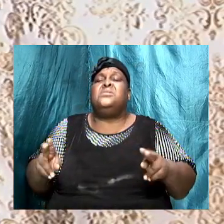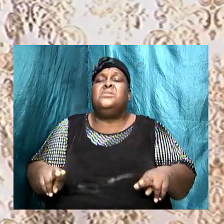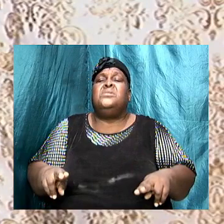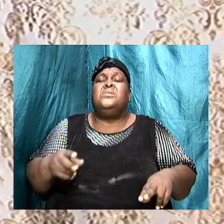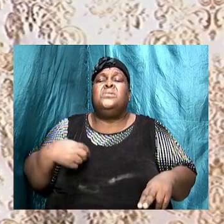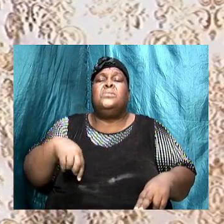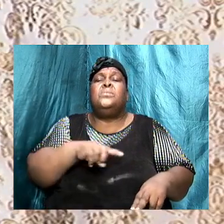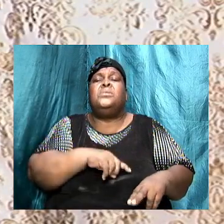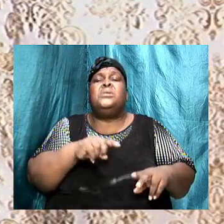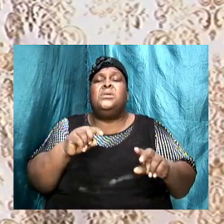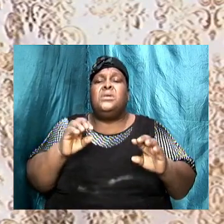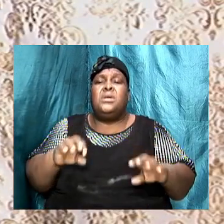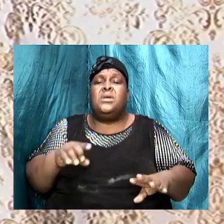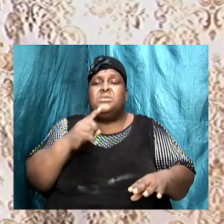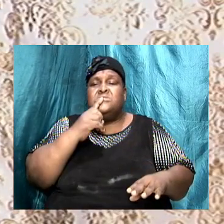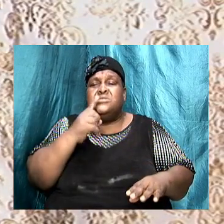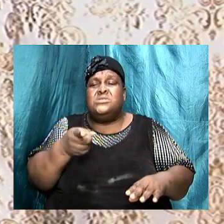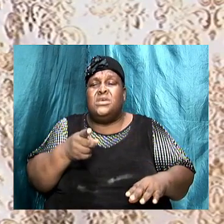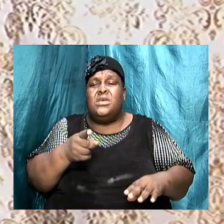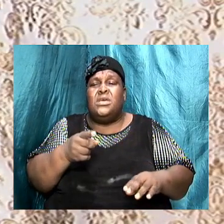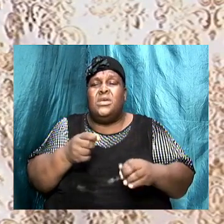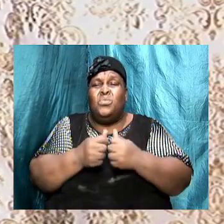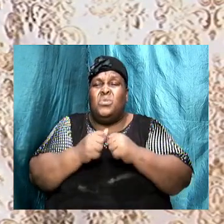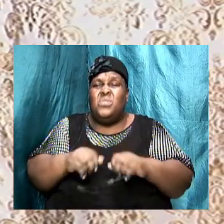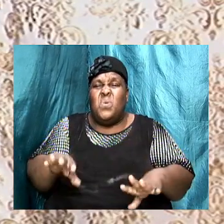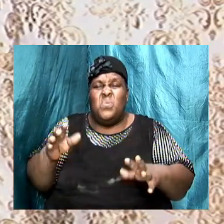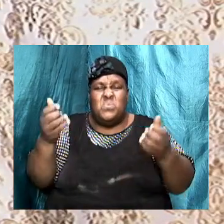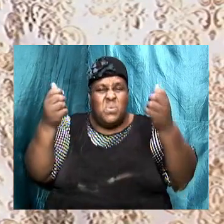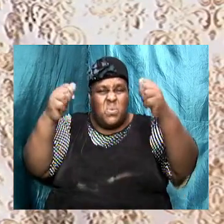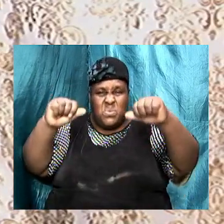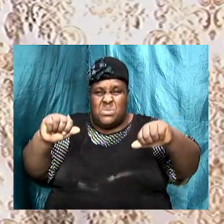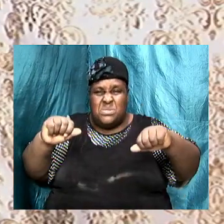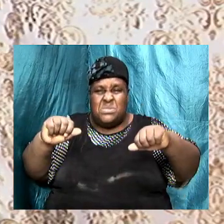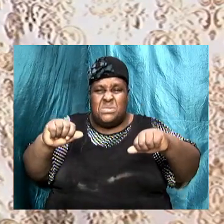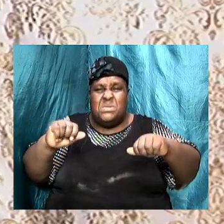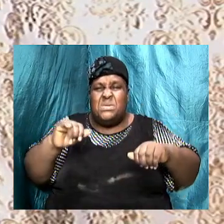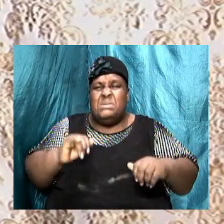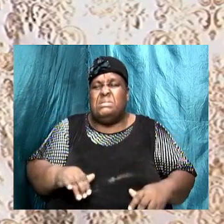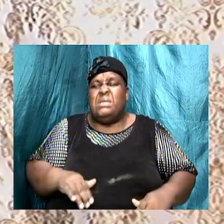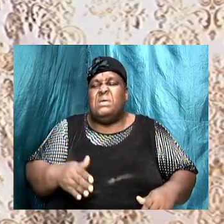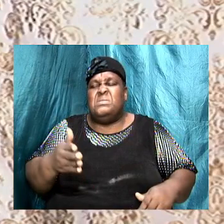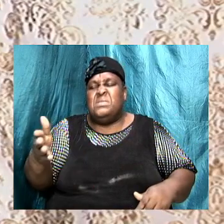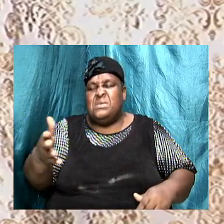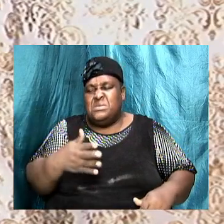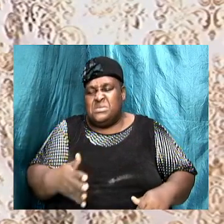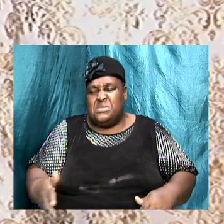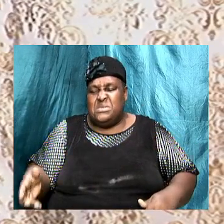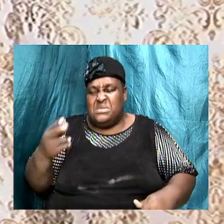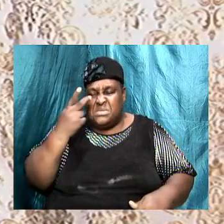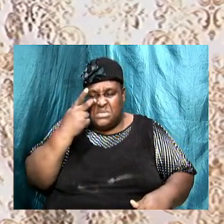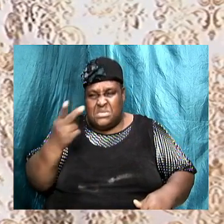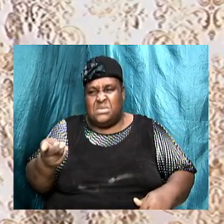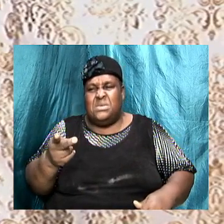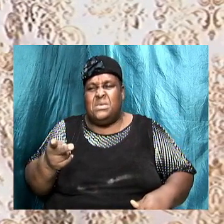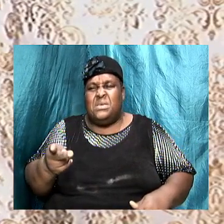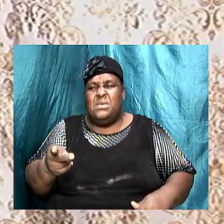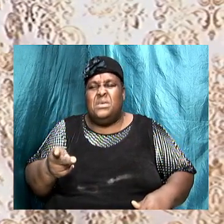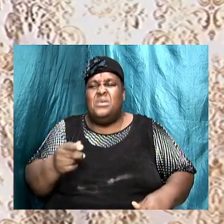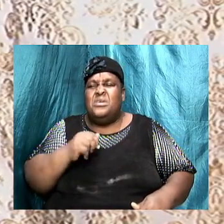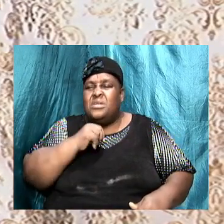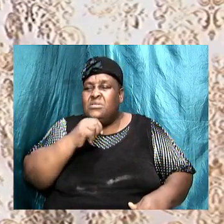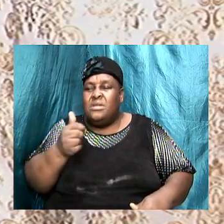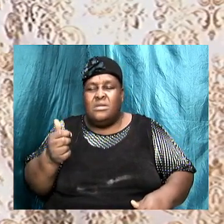conclude without any shadow of a doubt that these things that we are seeing, that they are not